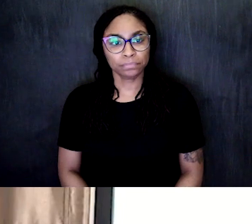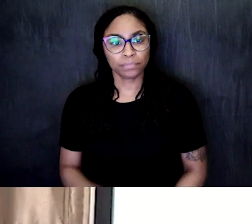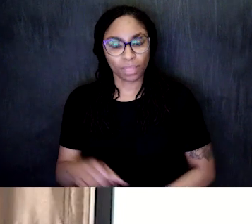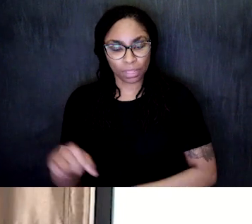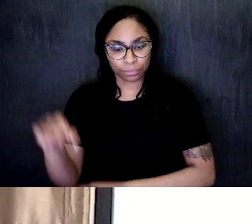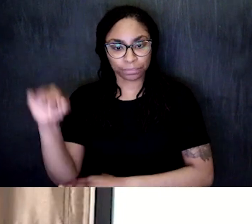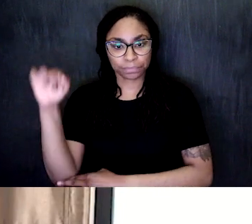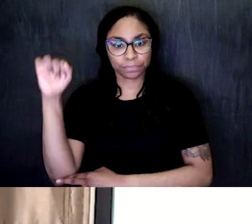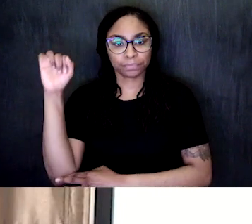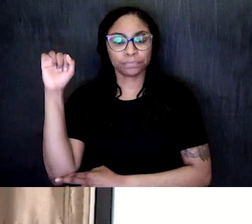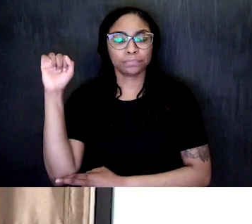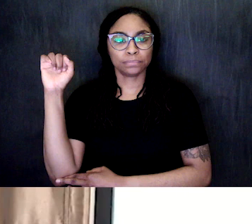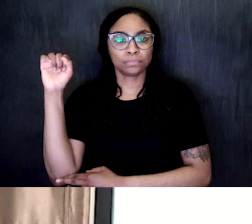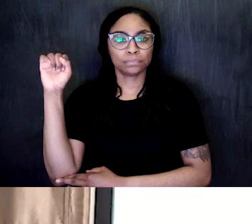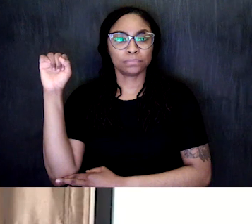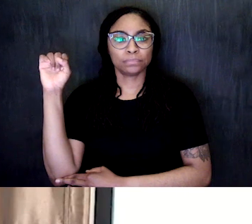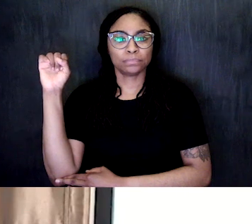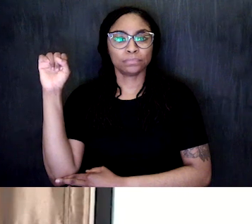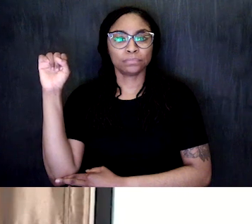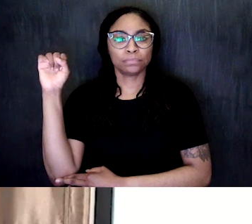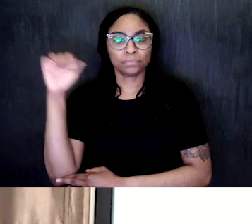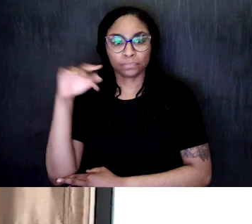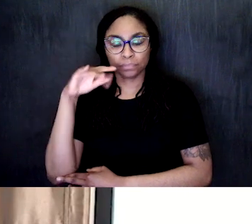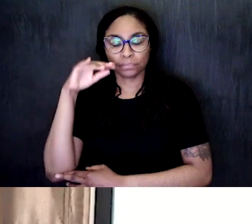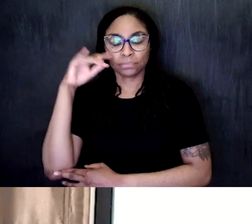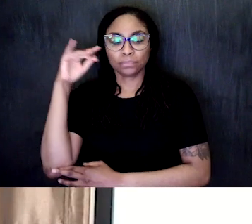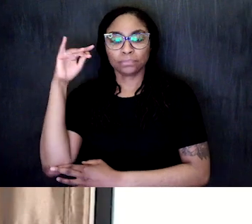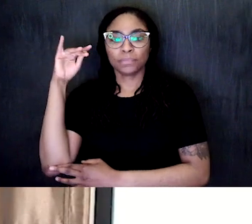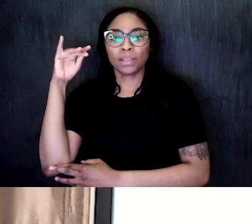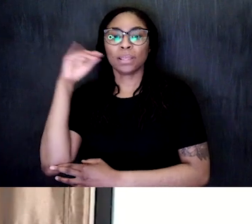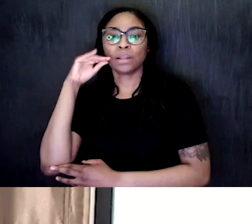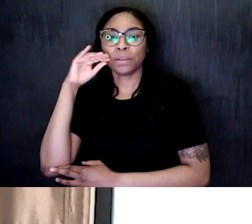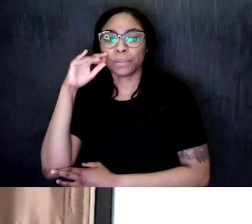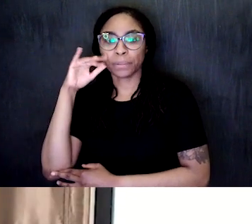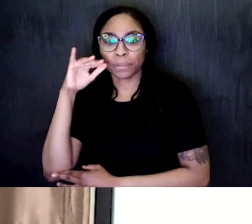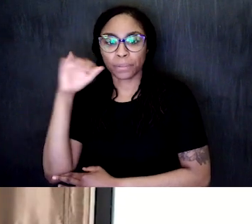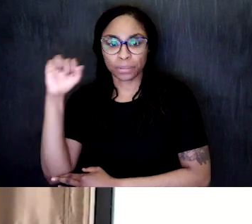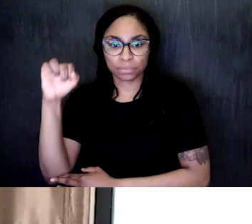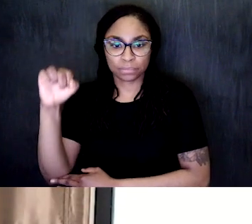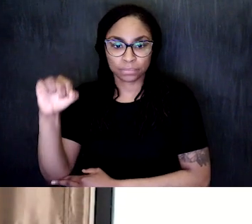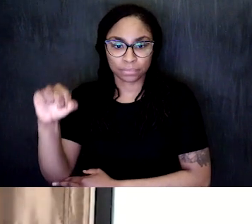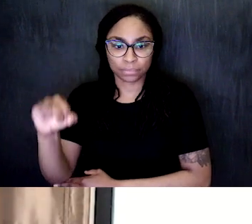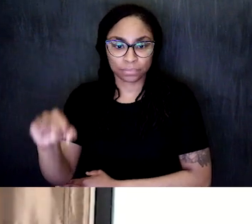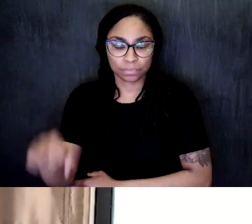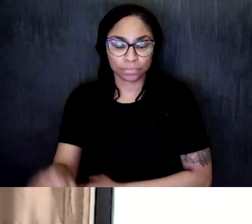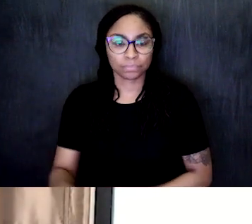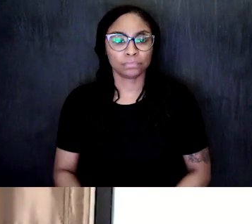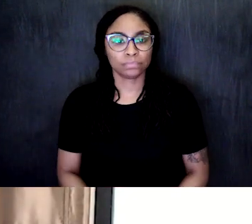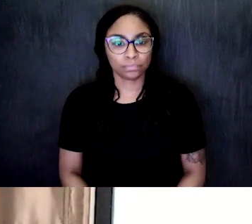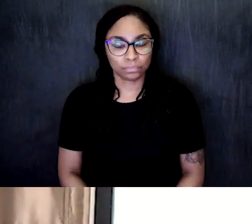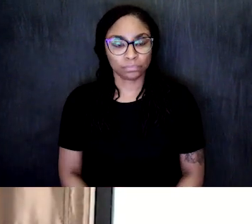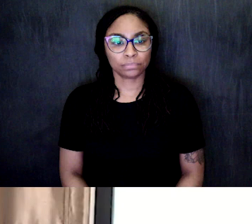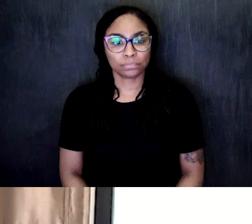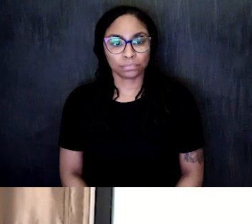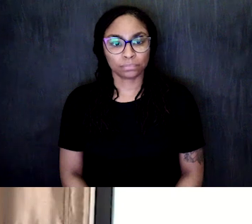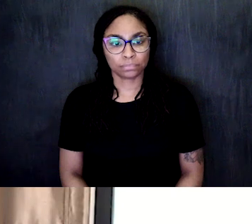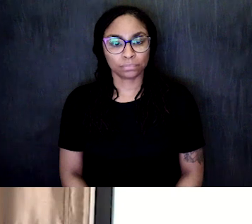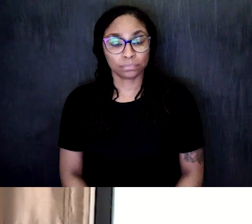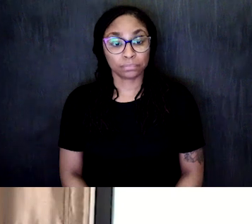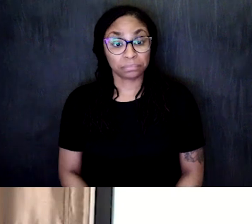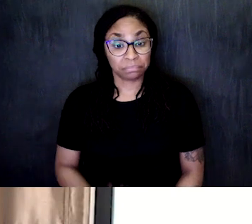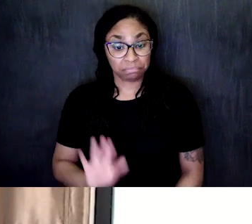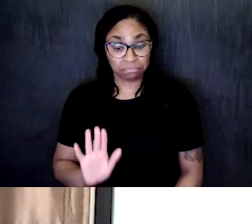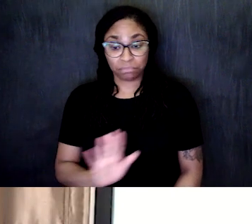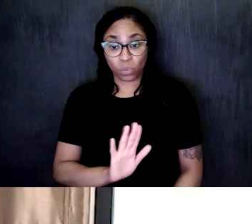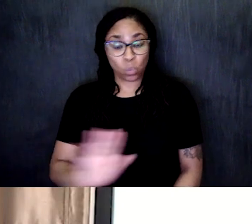And up again, inhale, nice. And exhale. Ooh, good. And now if it